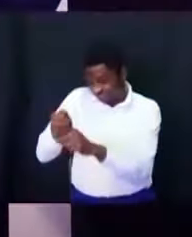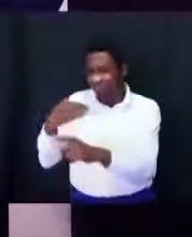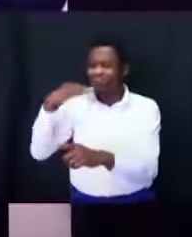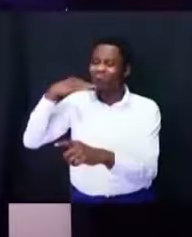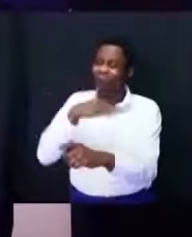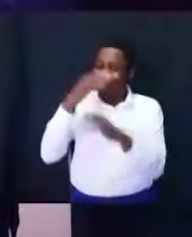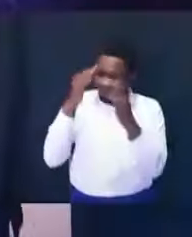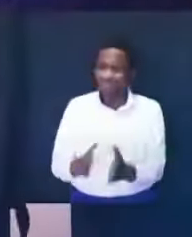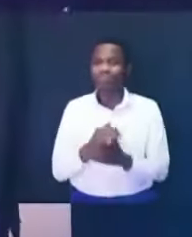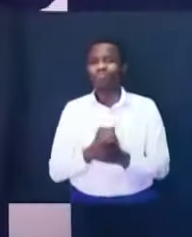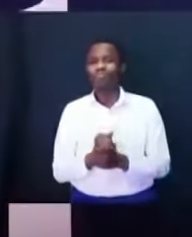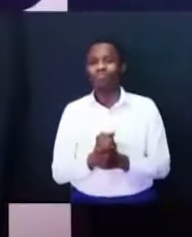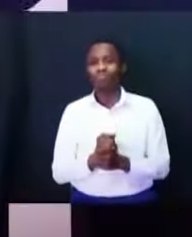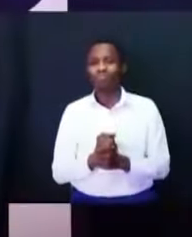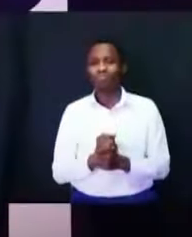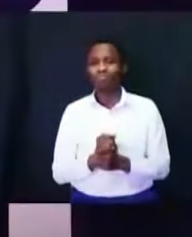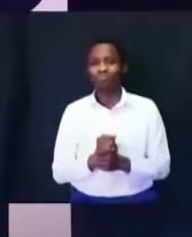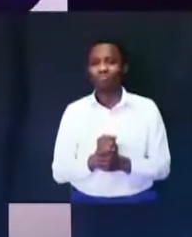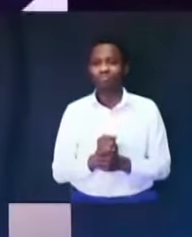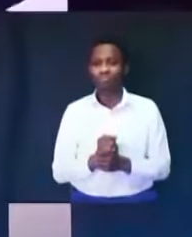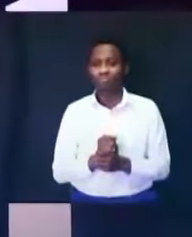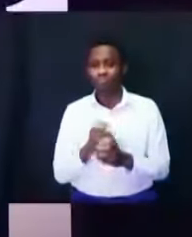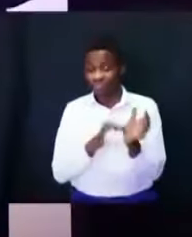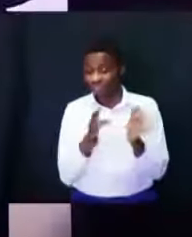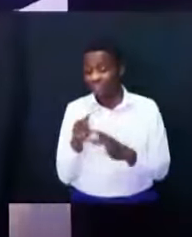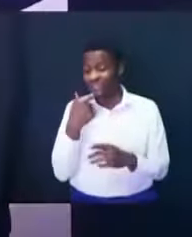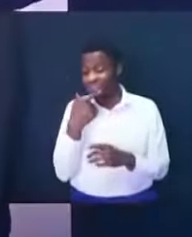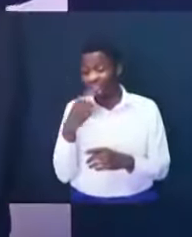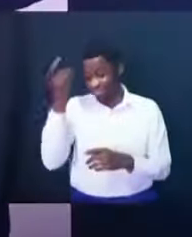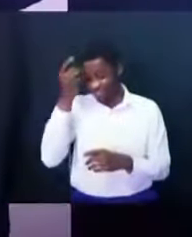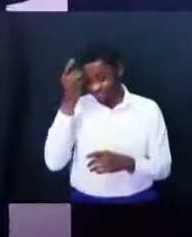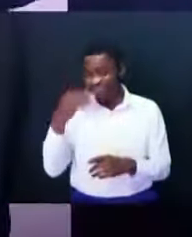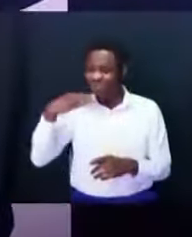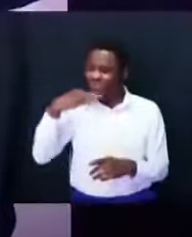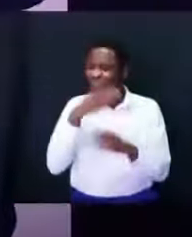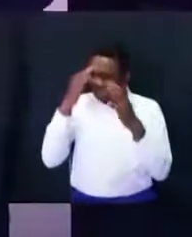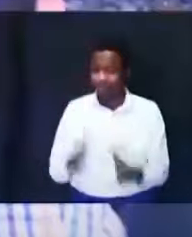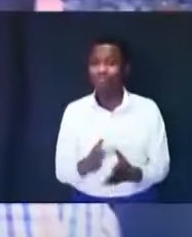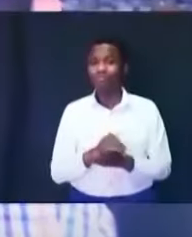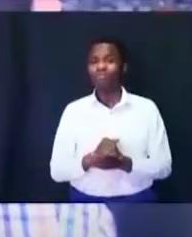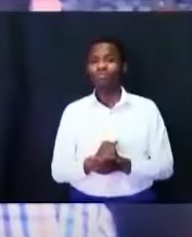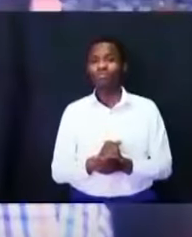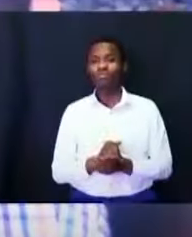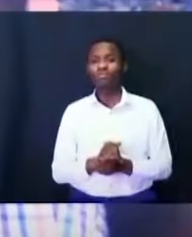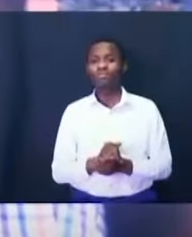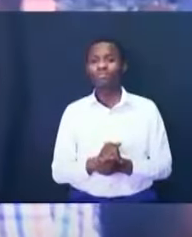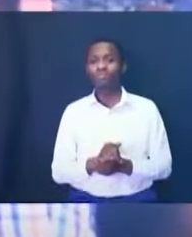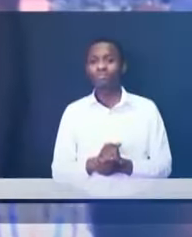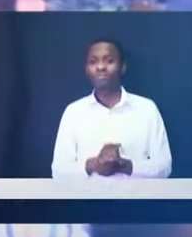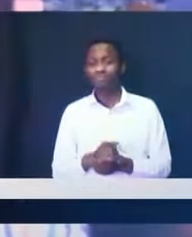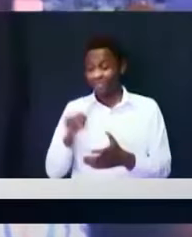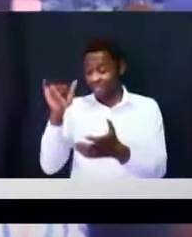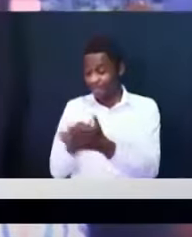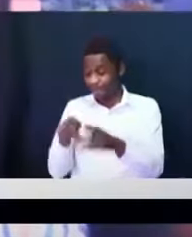somebody that he is a liar that Jesus said he is a liar and this person is full